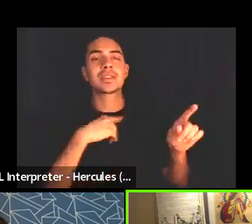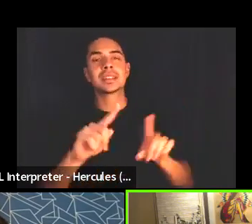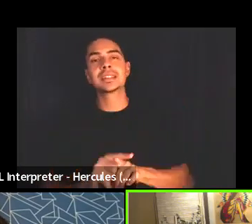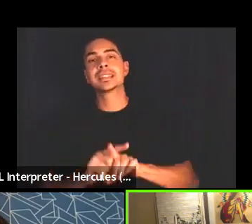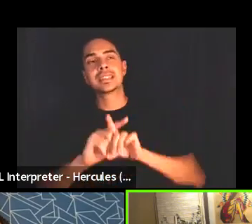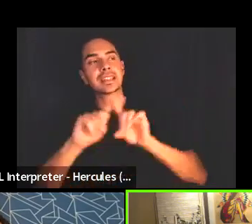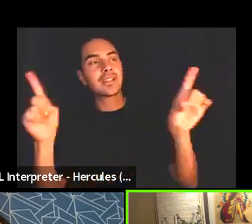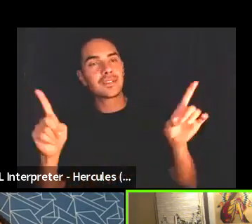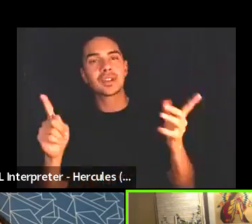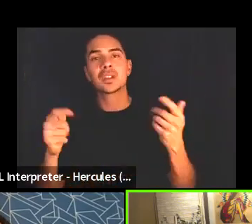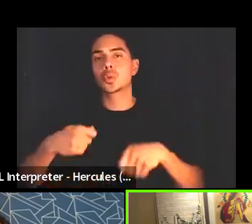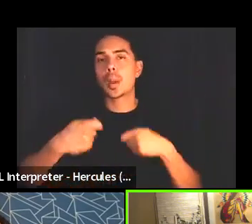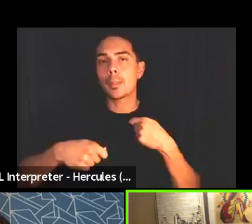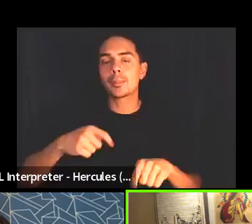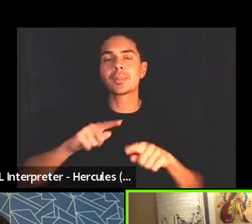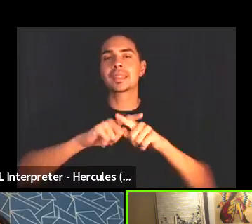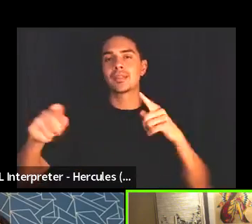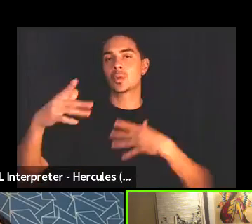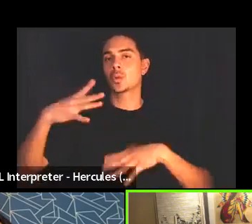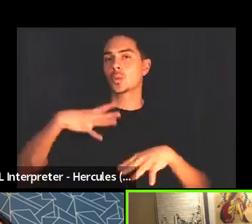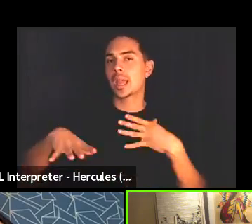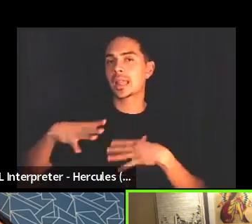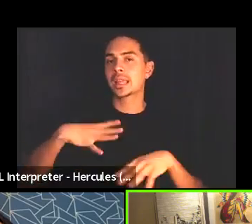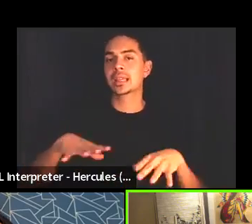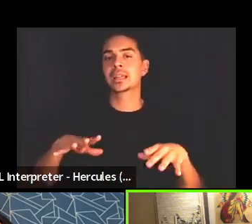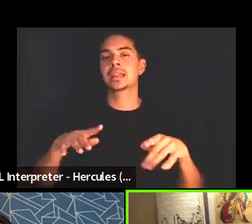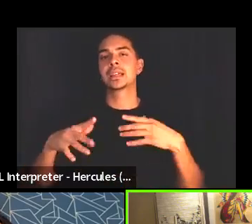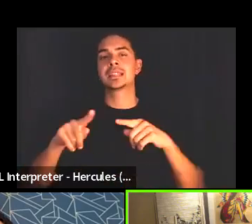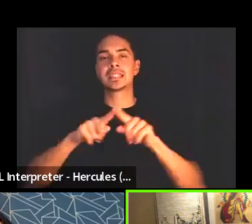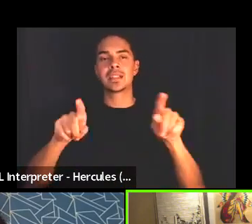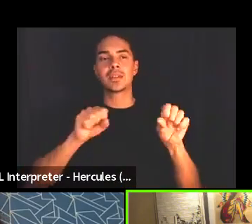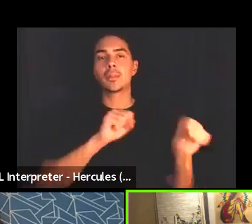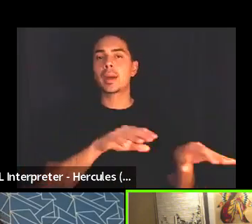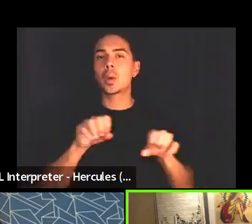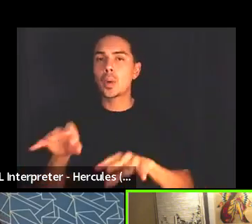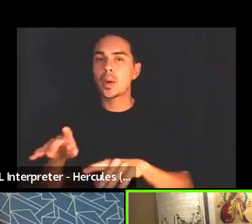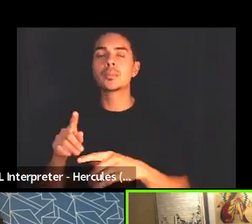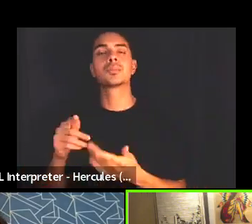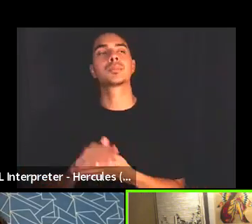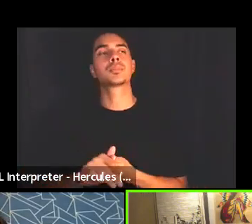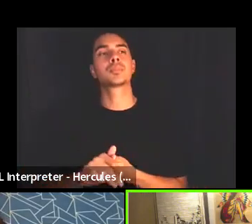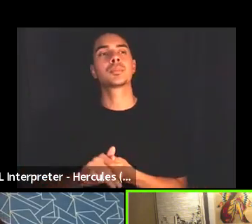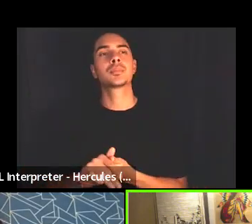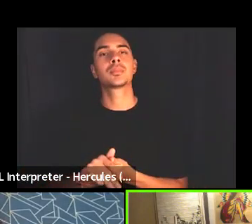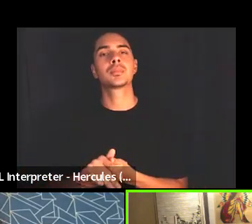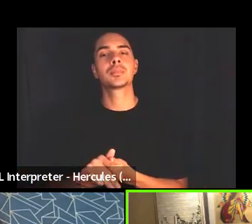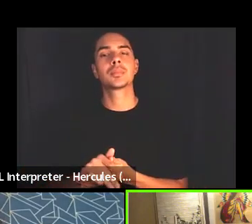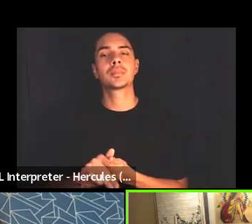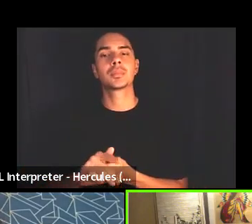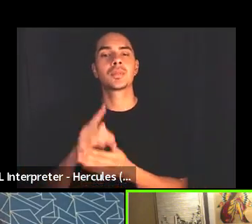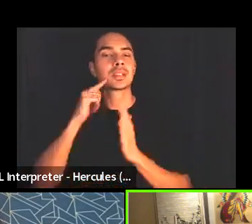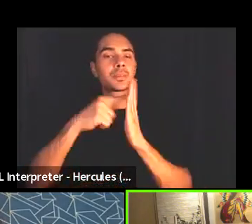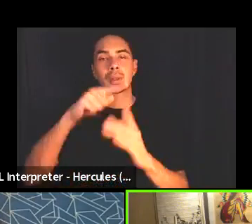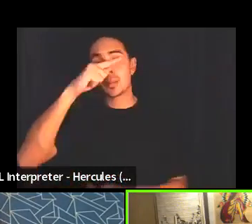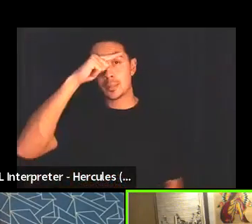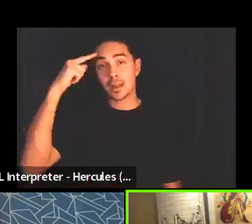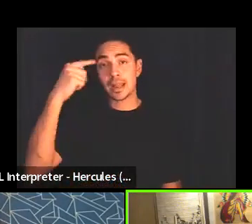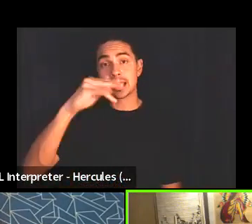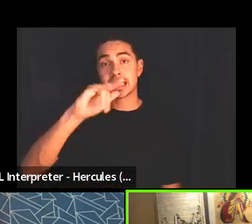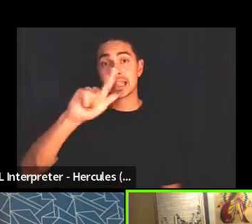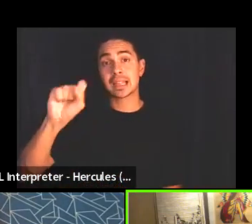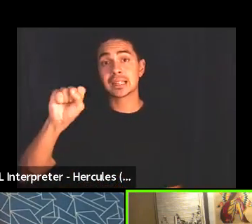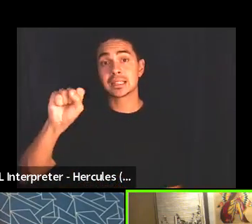different drum than what we know in Gathering of Nations and like Black Hills Powwow, right? So